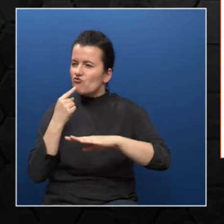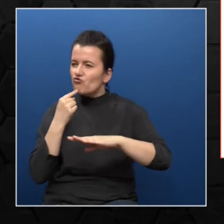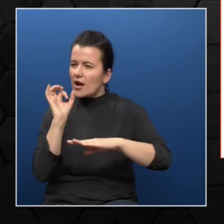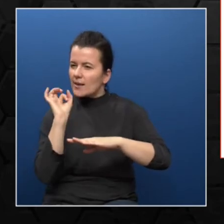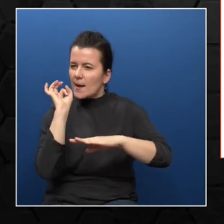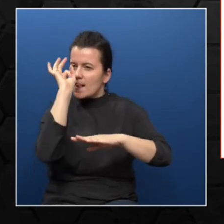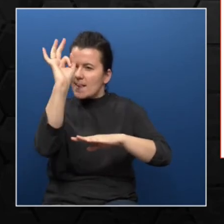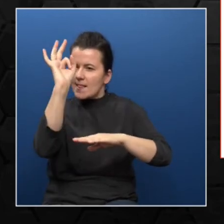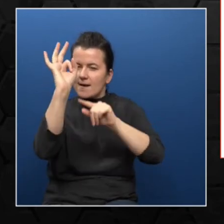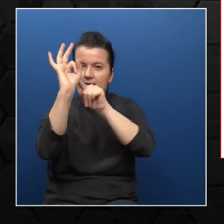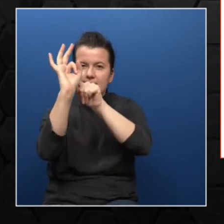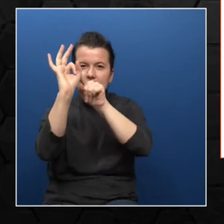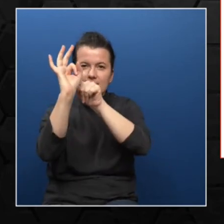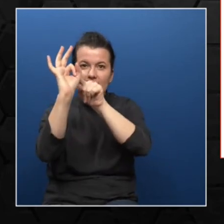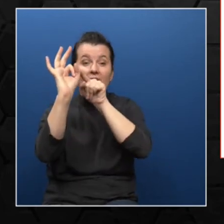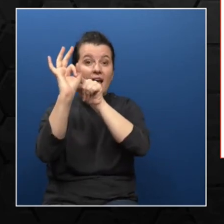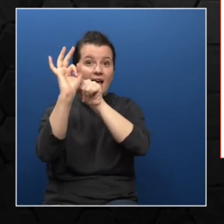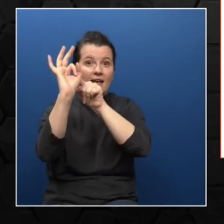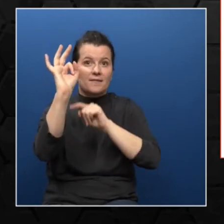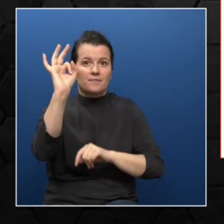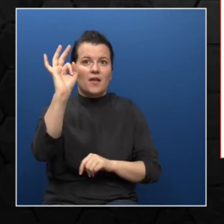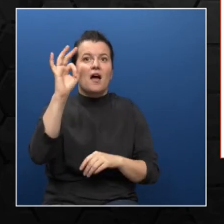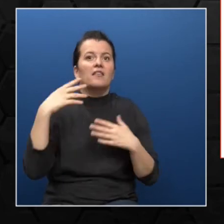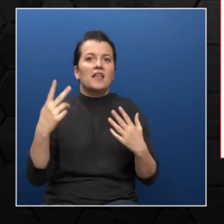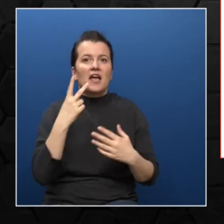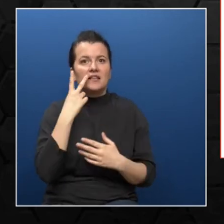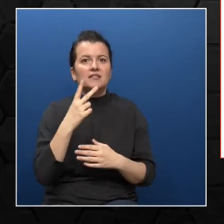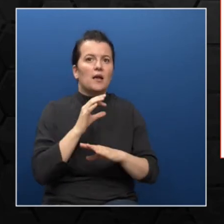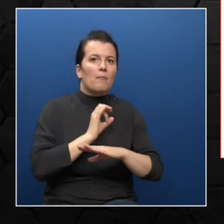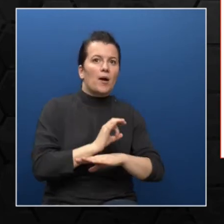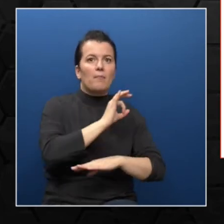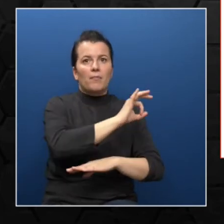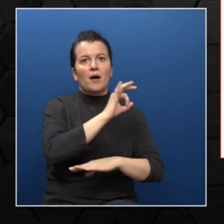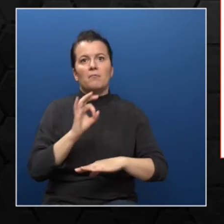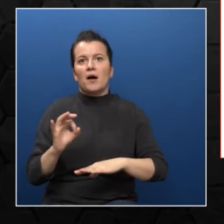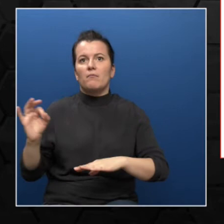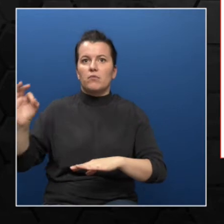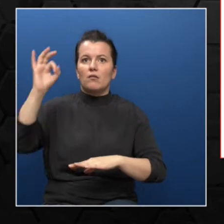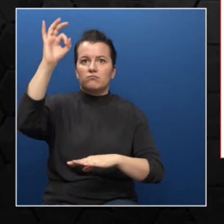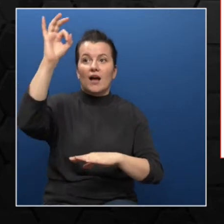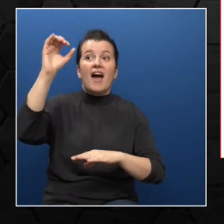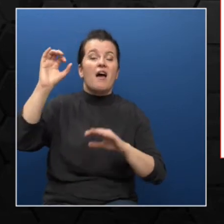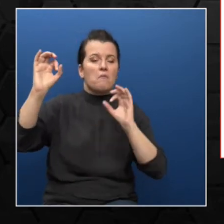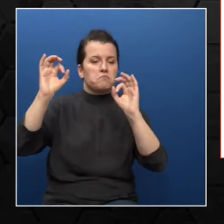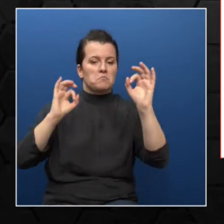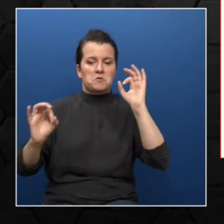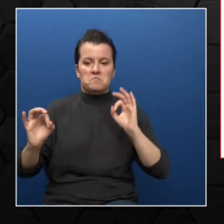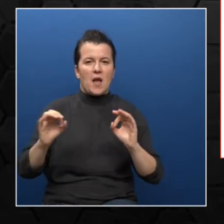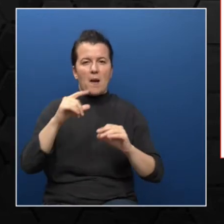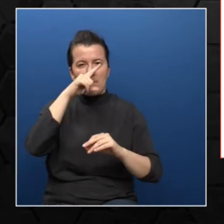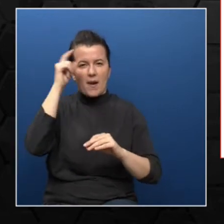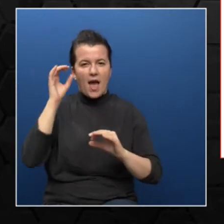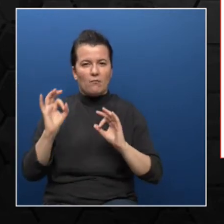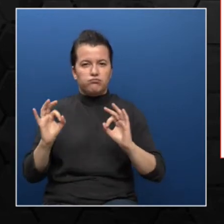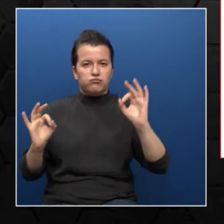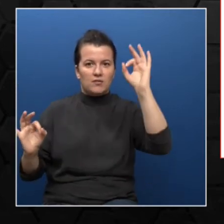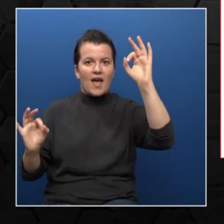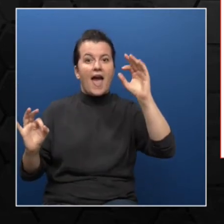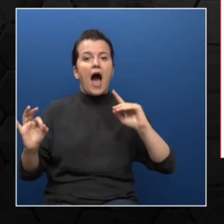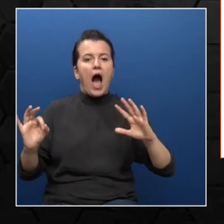the particles that they've been randomly initialized, and now they need to find their way. They need to find that global best